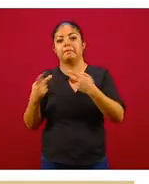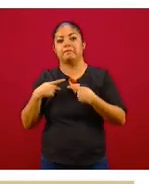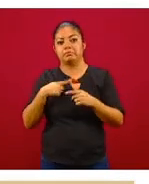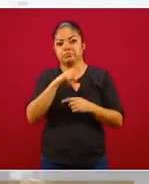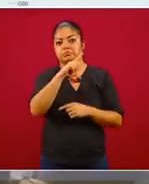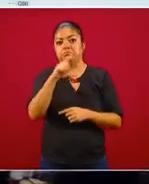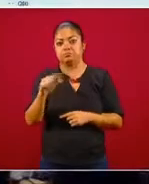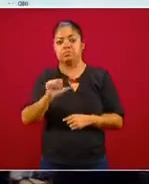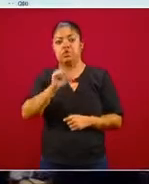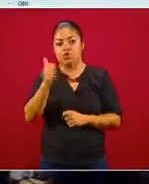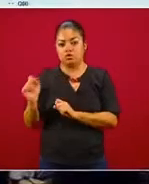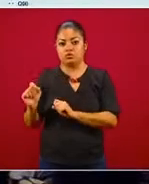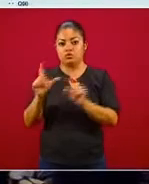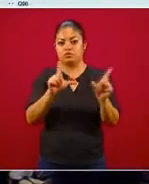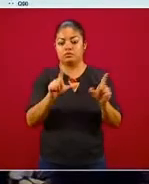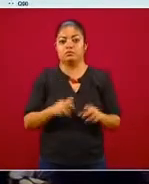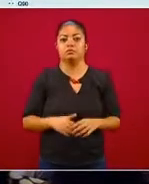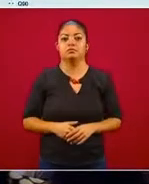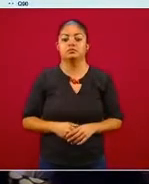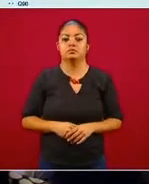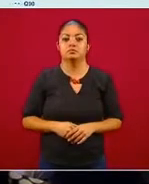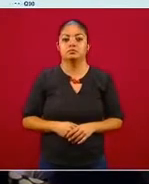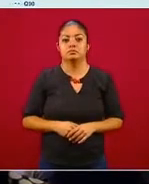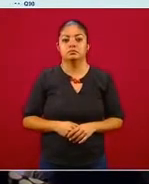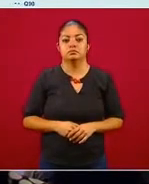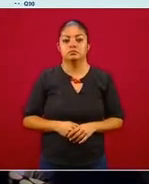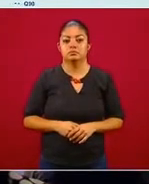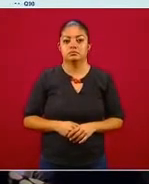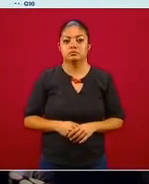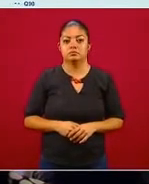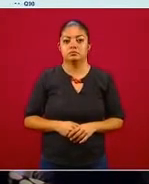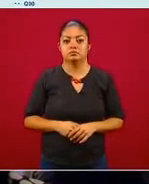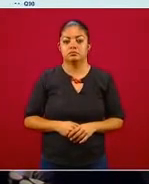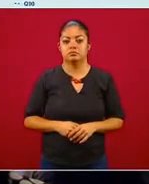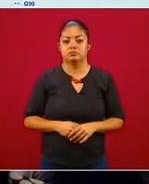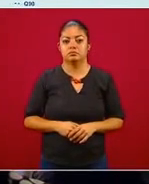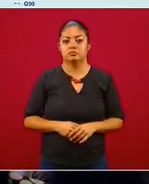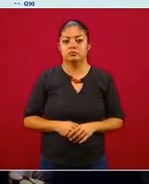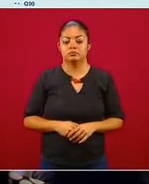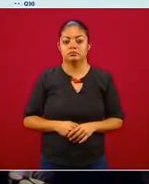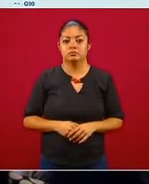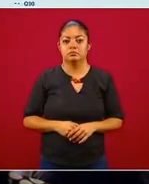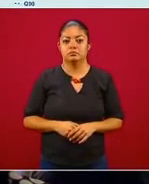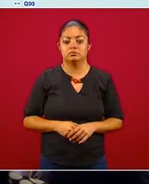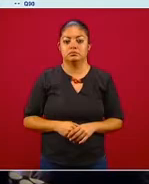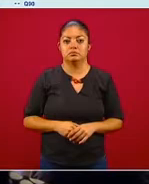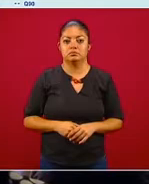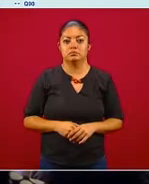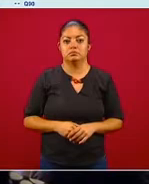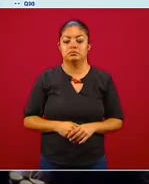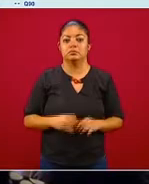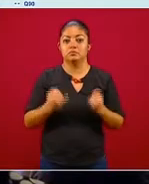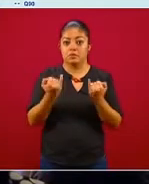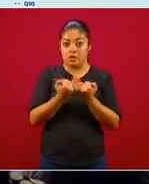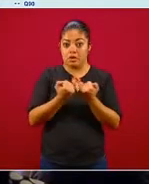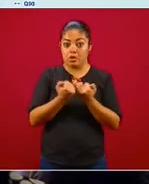And then we see how the cases actually followed the curve, followed the projection, and they are now